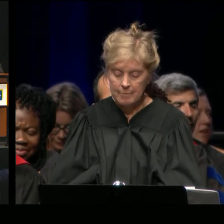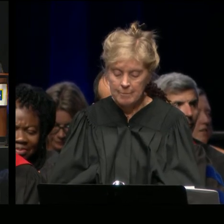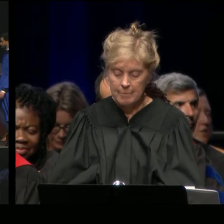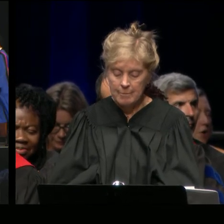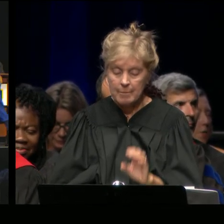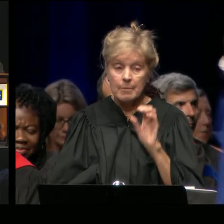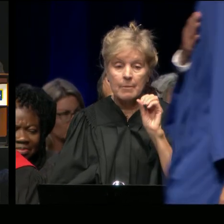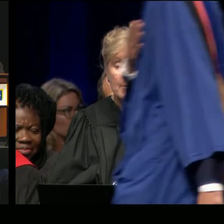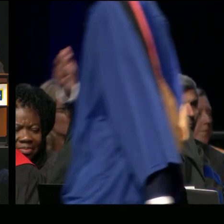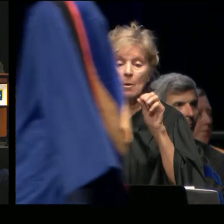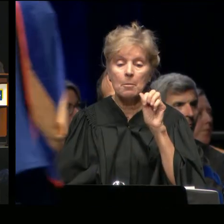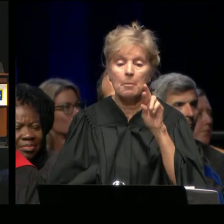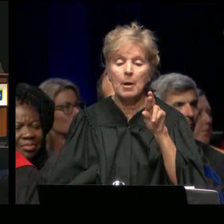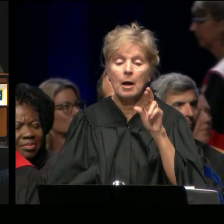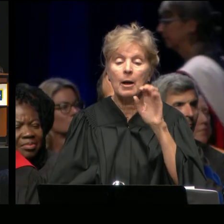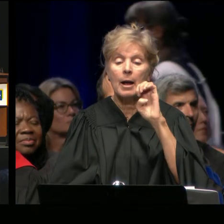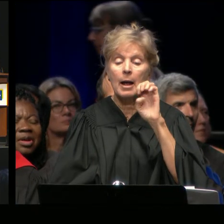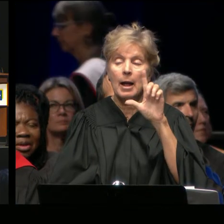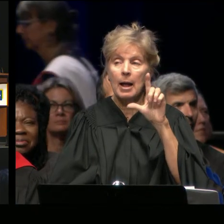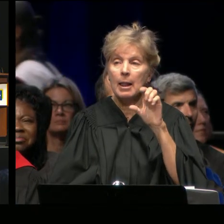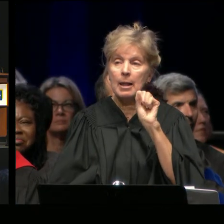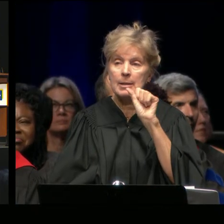Omar Al Sarraf.